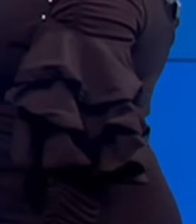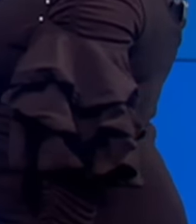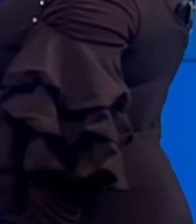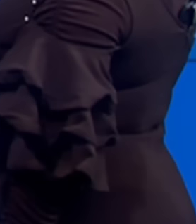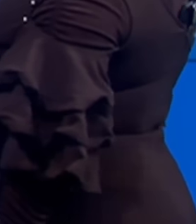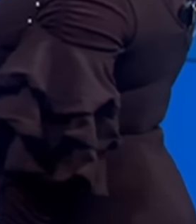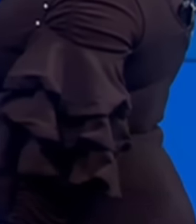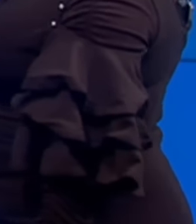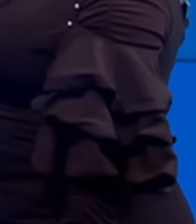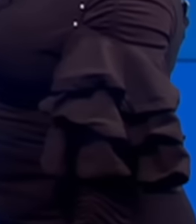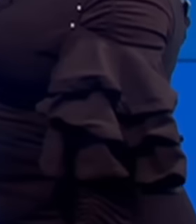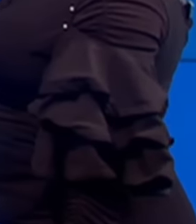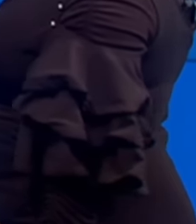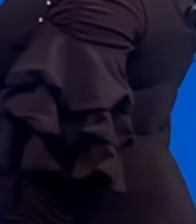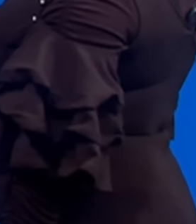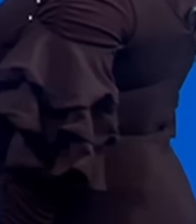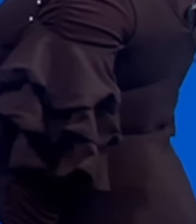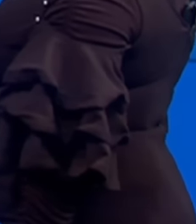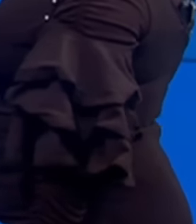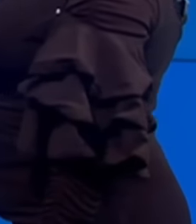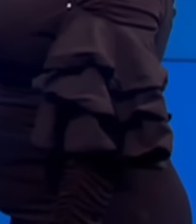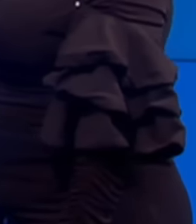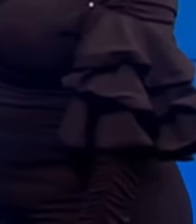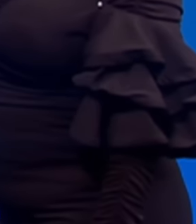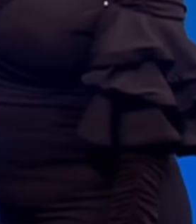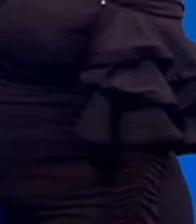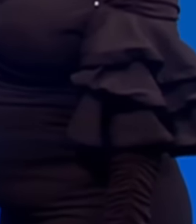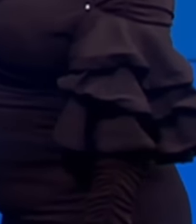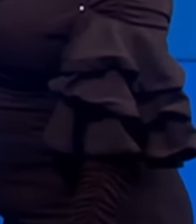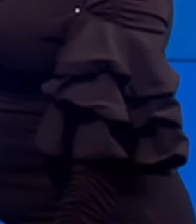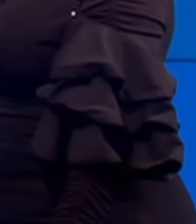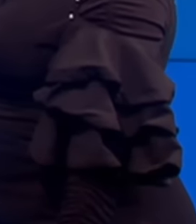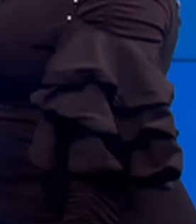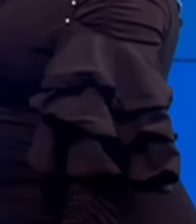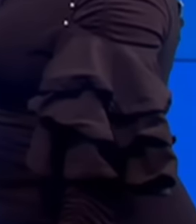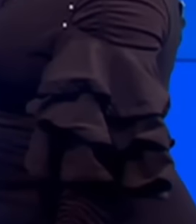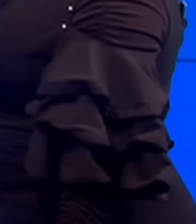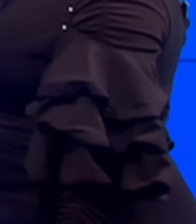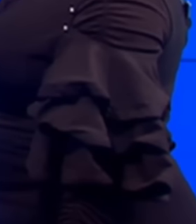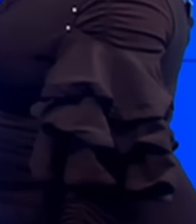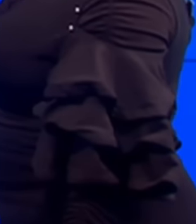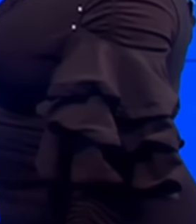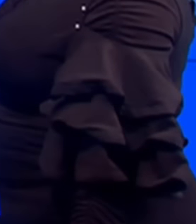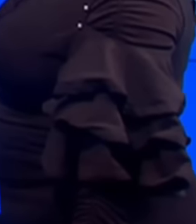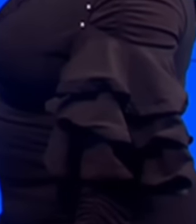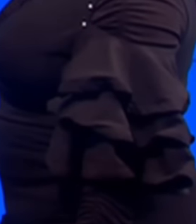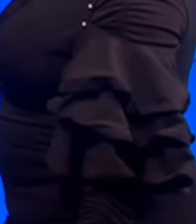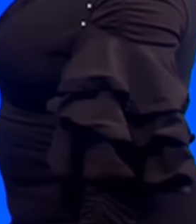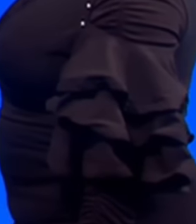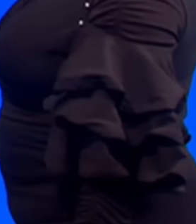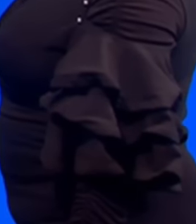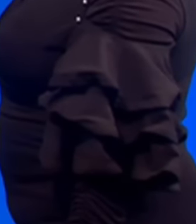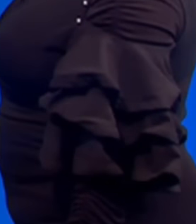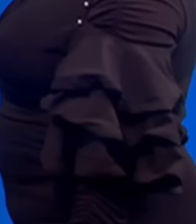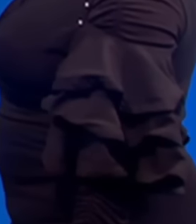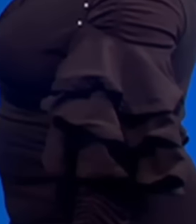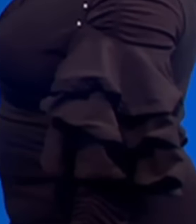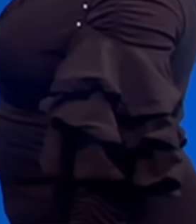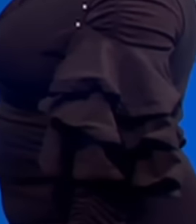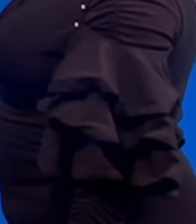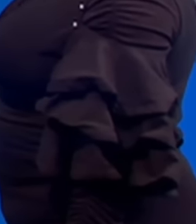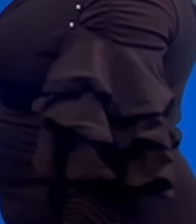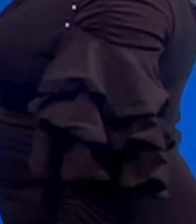mesong le mantšiboya o Lundi ka tše 22 Richards Bay ka tše 23 go provinceng ya Eastern Cape go la go sasa le gona go